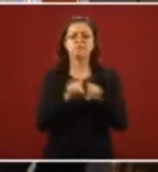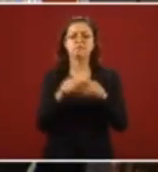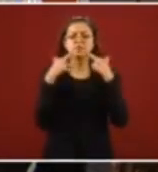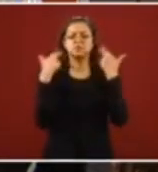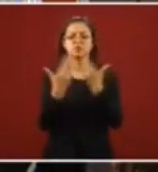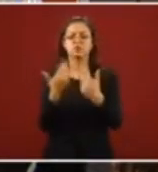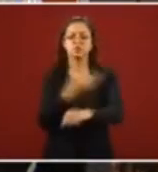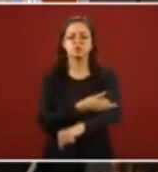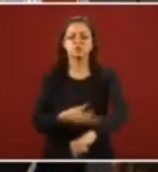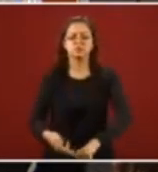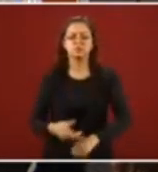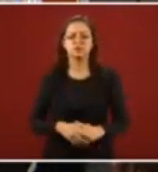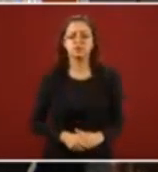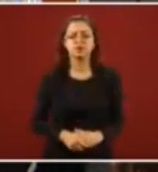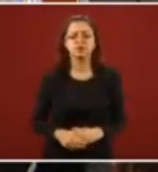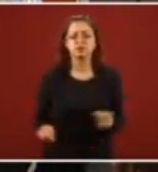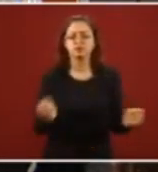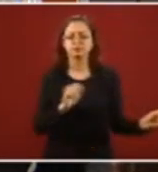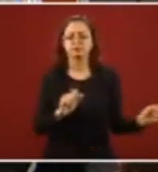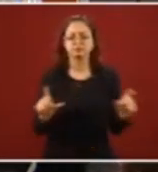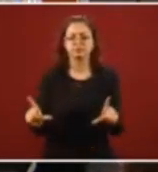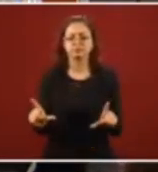Okay. this is where they, or the family.